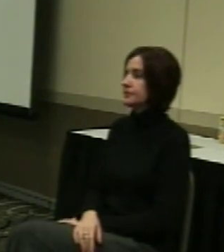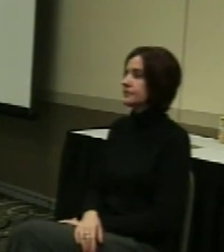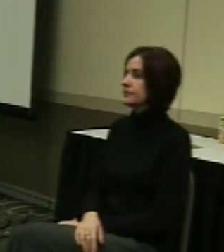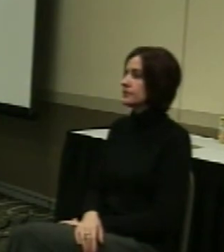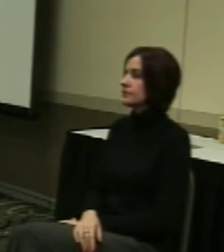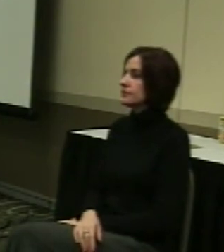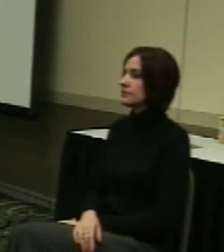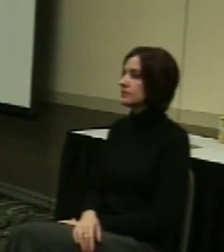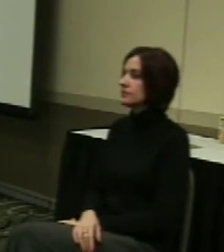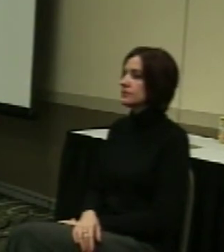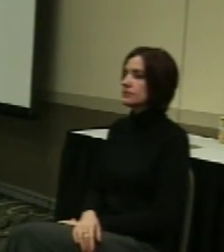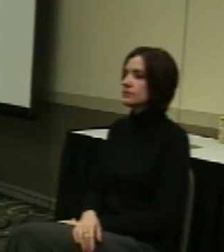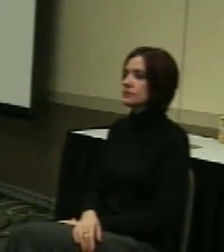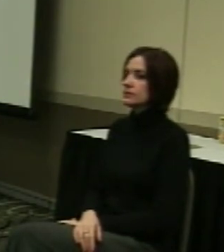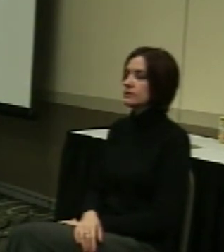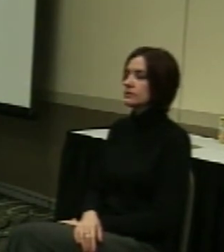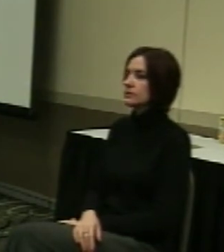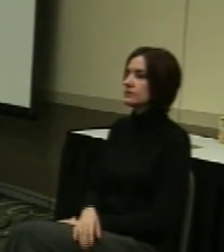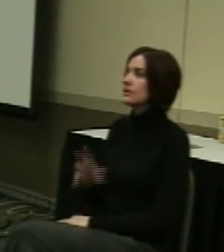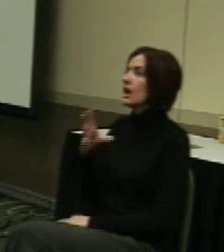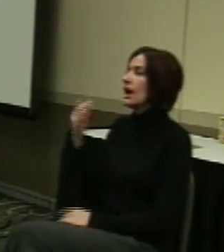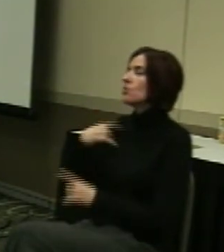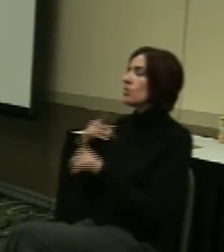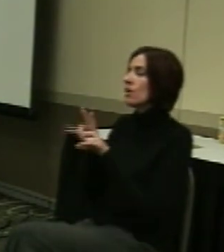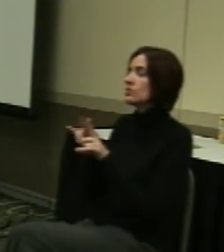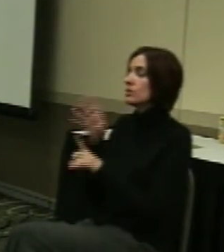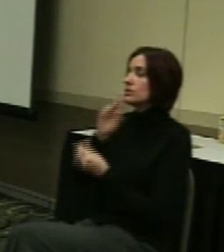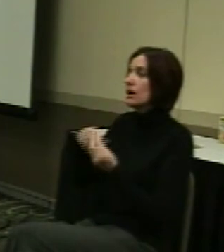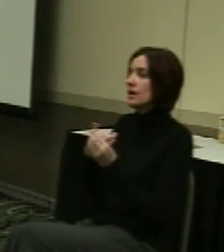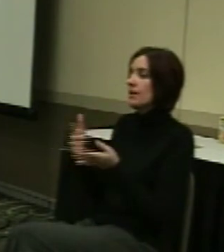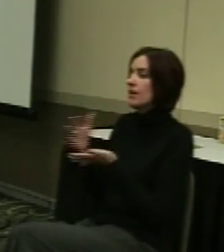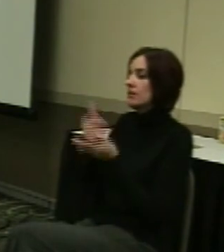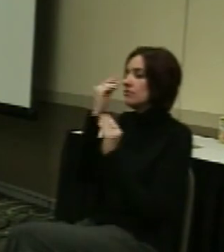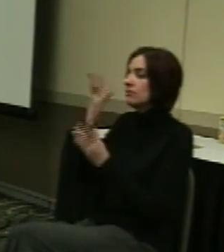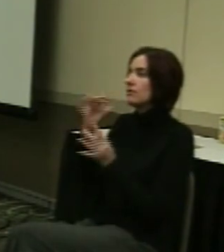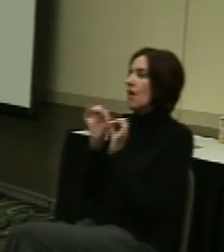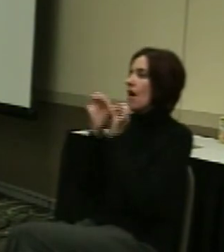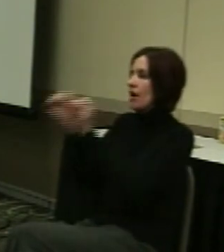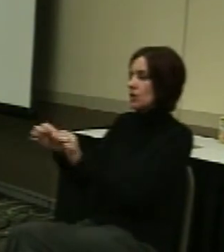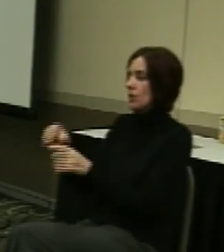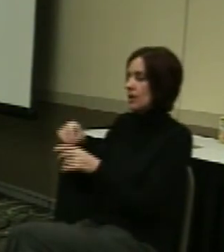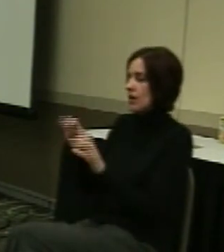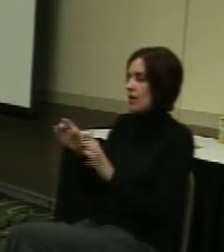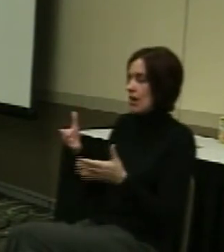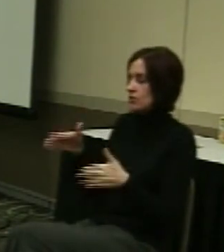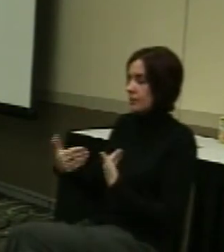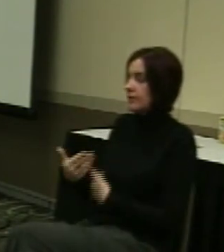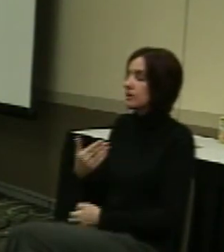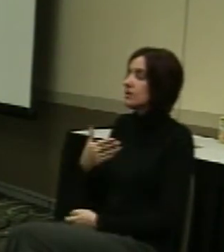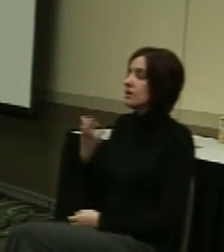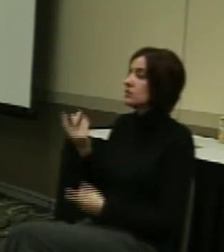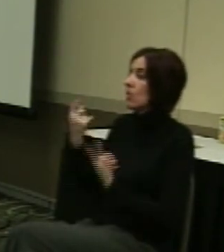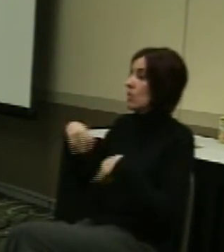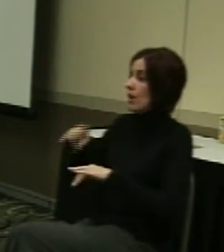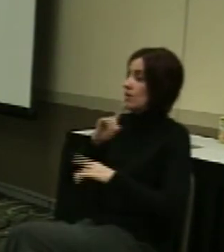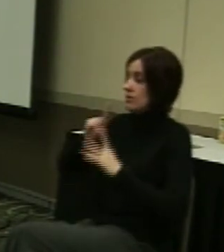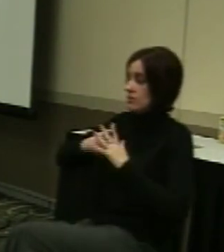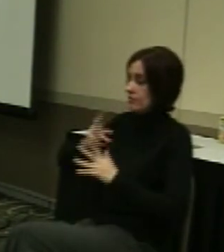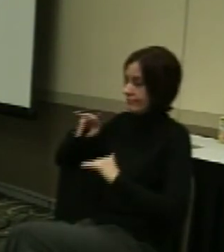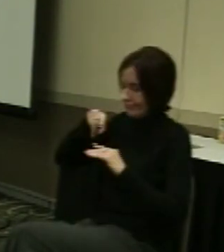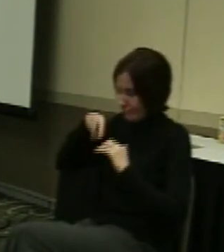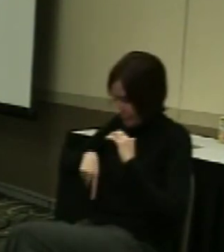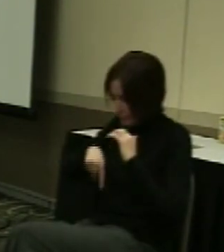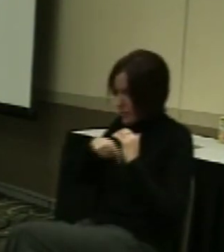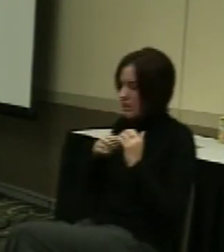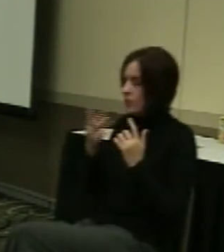about. Okay? So, as we delve into this, we want our documents to make sense, don't